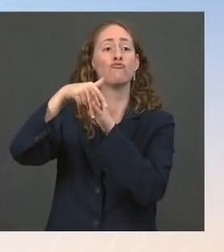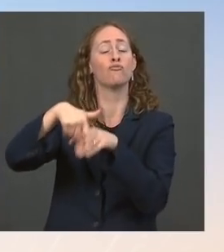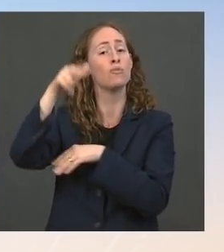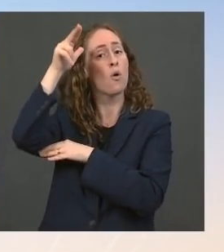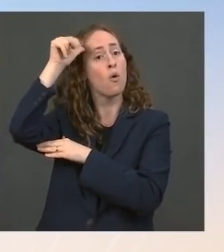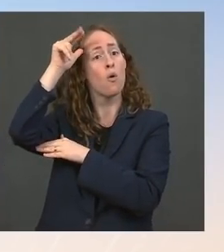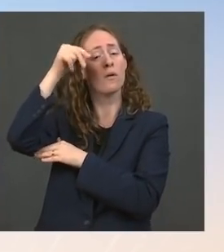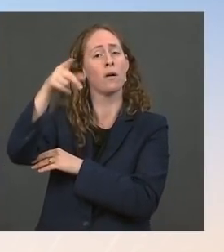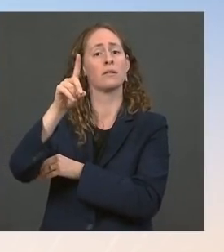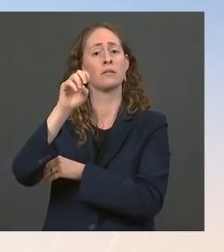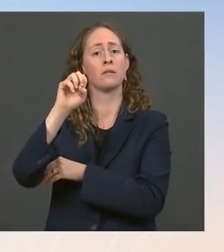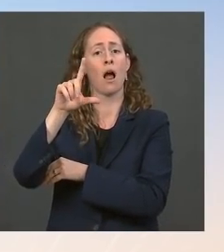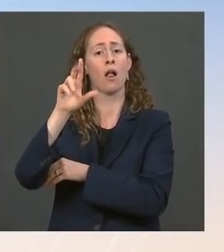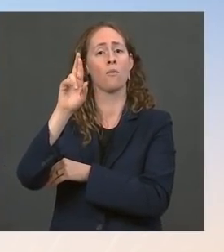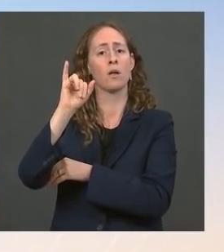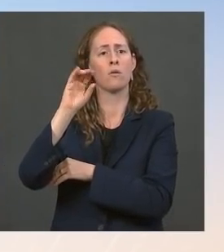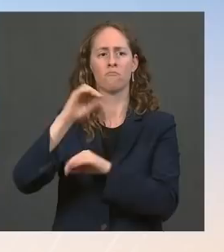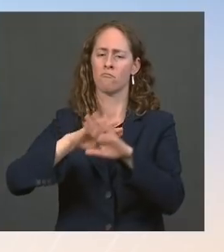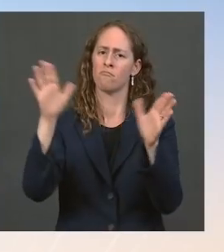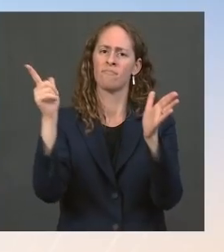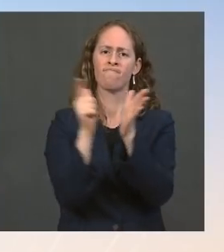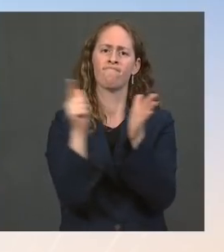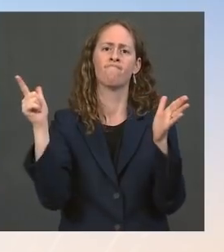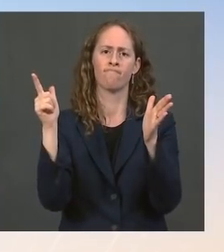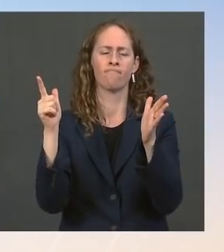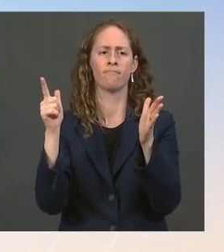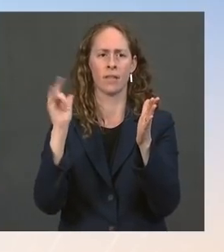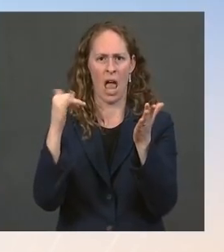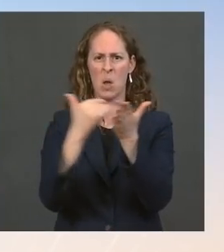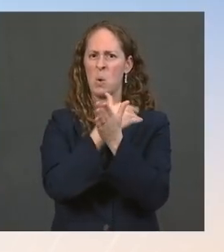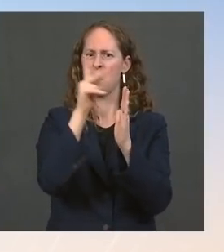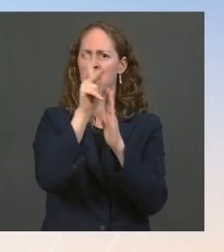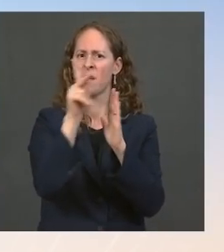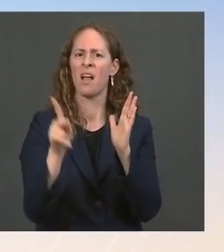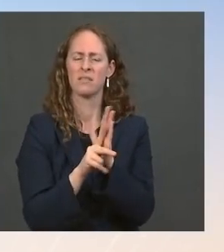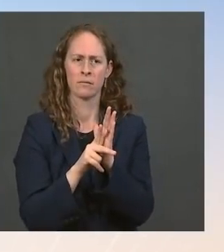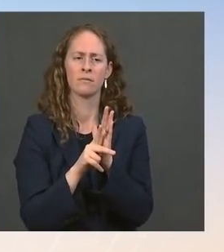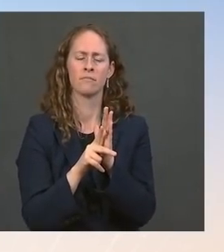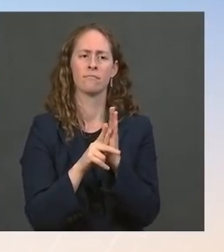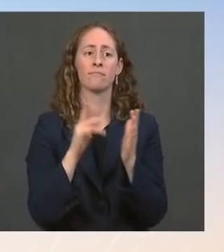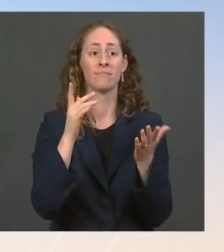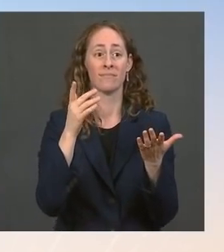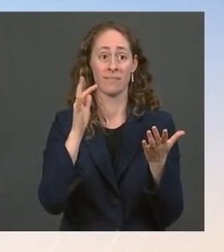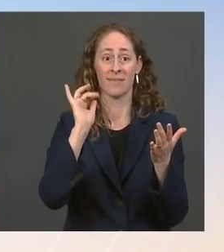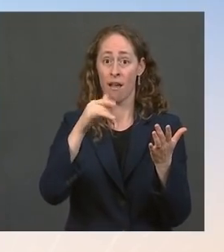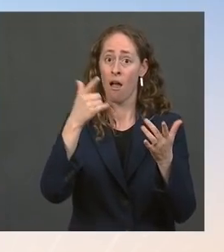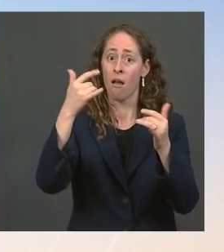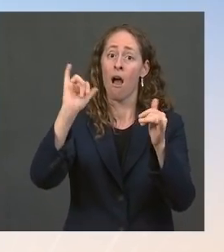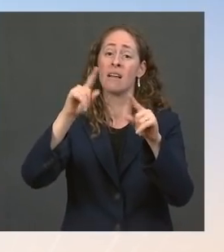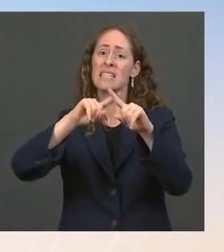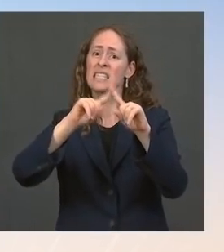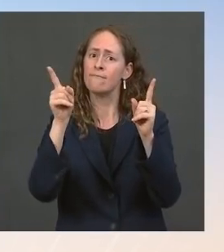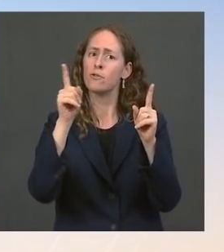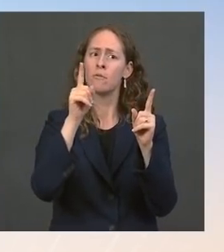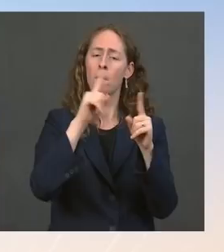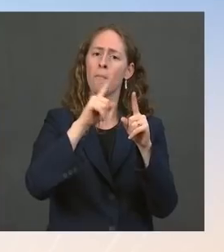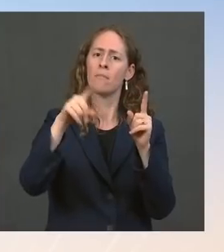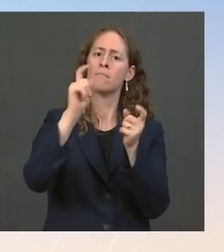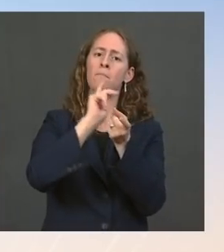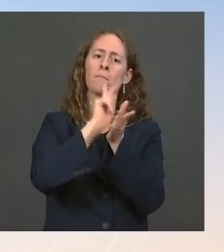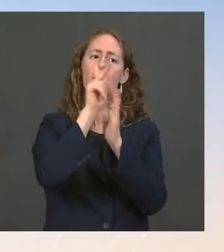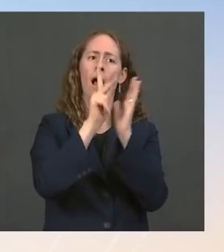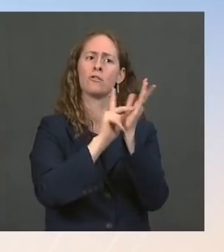has been made in response. But separately, all related, it's also important for people to understand what our process